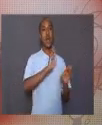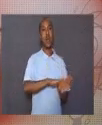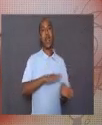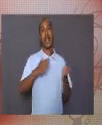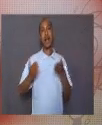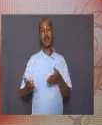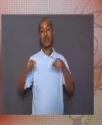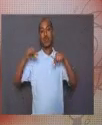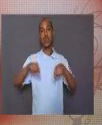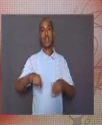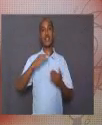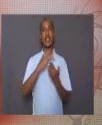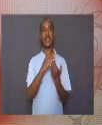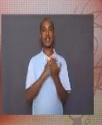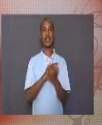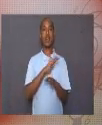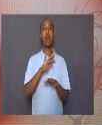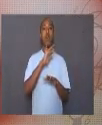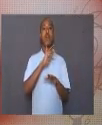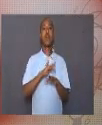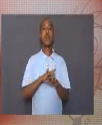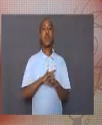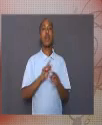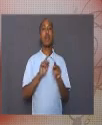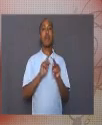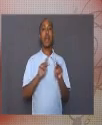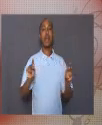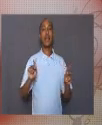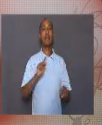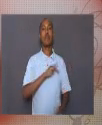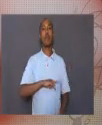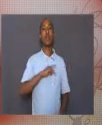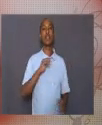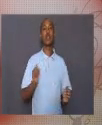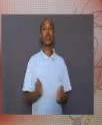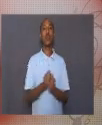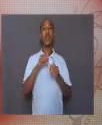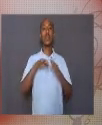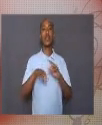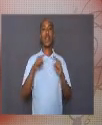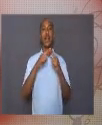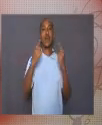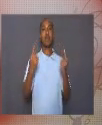Welcome to today's lesson on the periodic properties within a group.